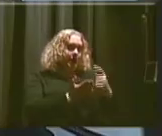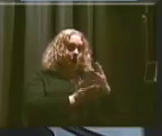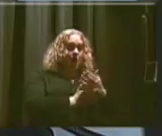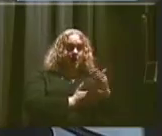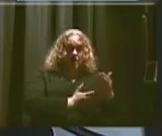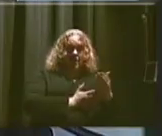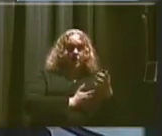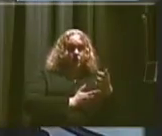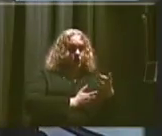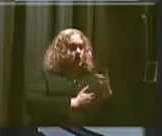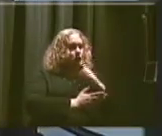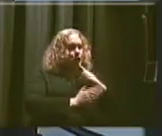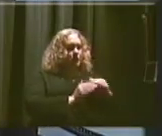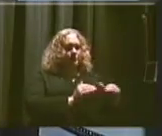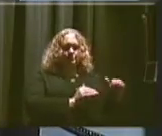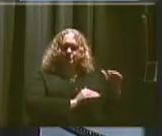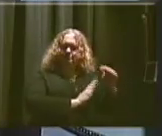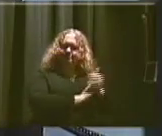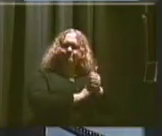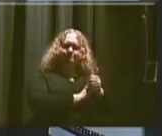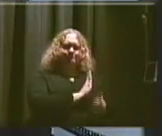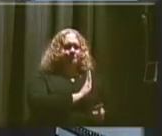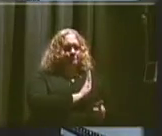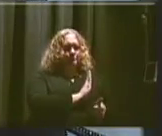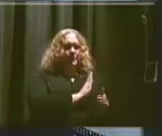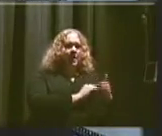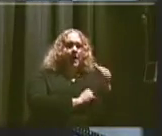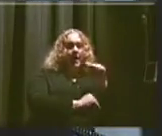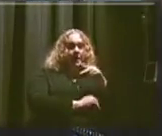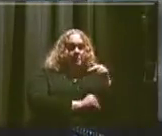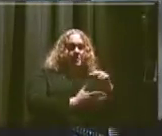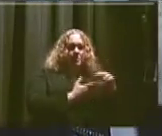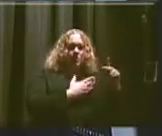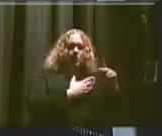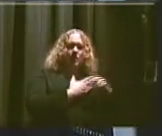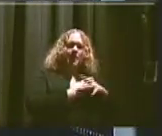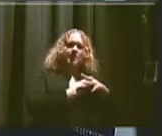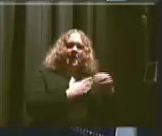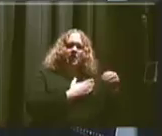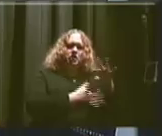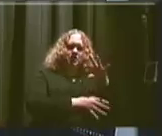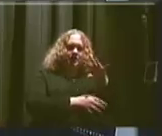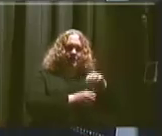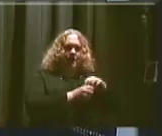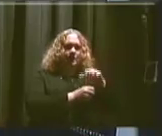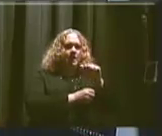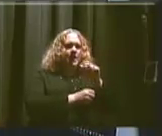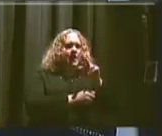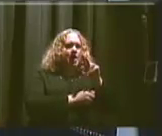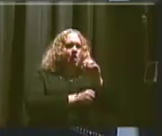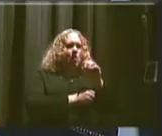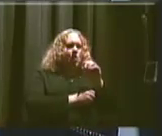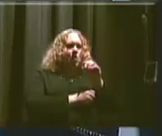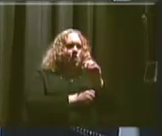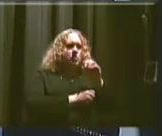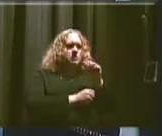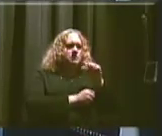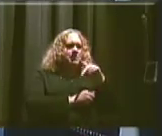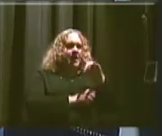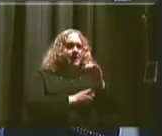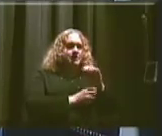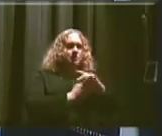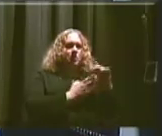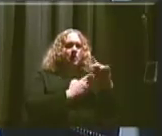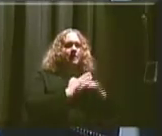we build our aerospace program, she's a part of that building that's going on. So it is my distinct pleasure to